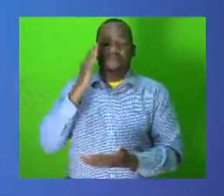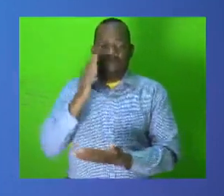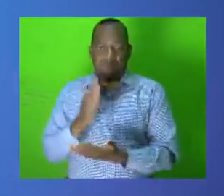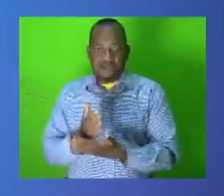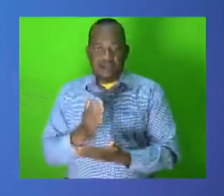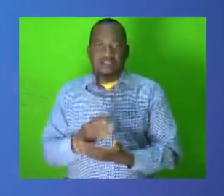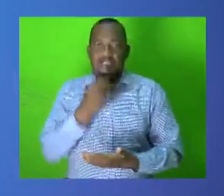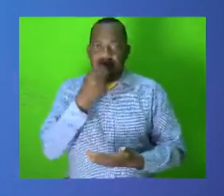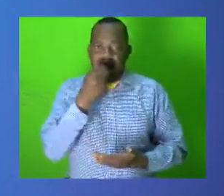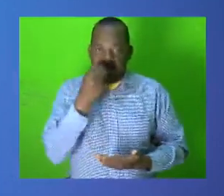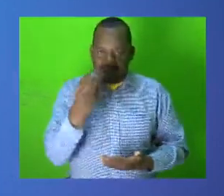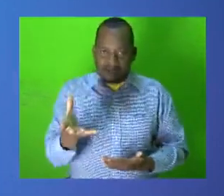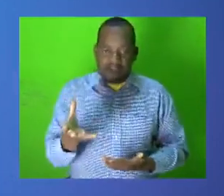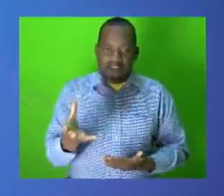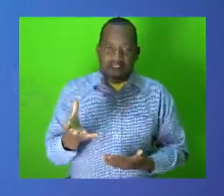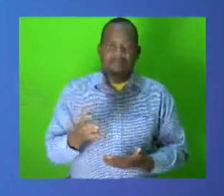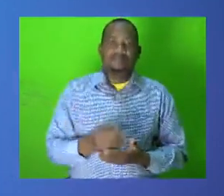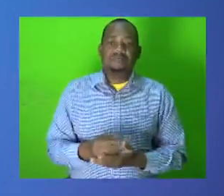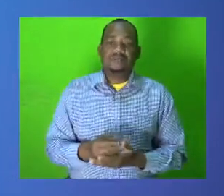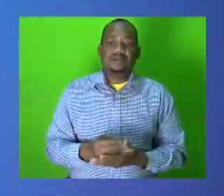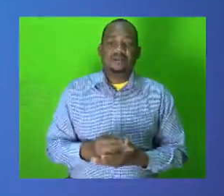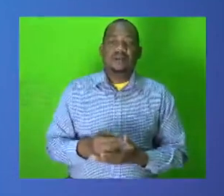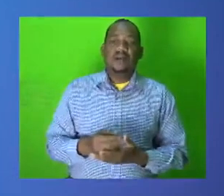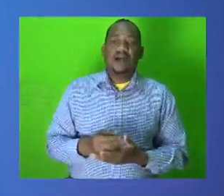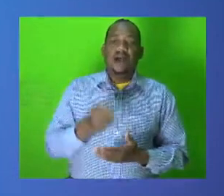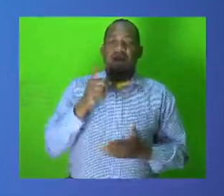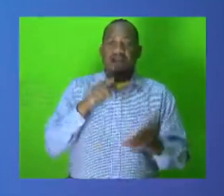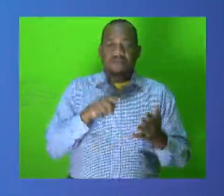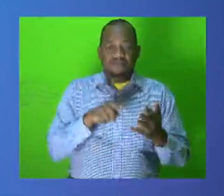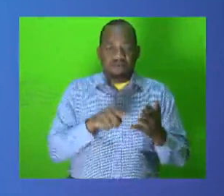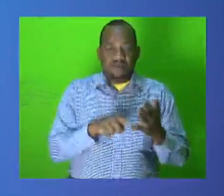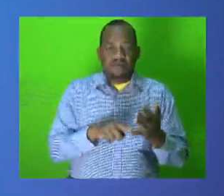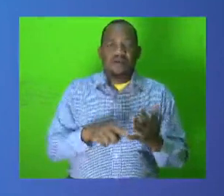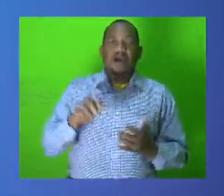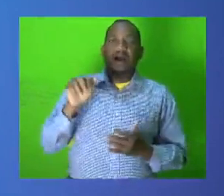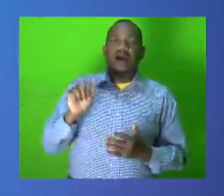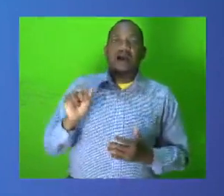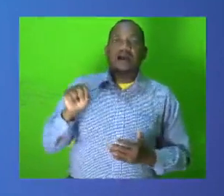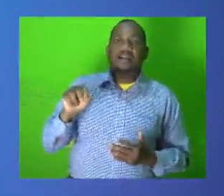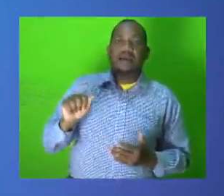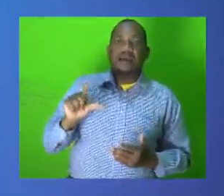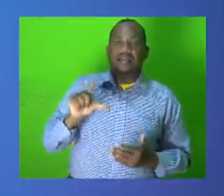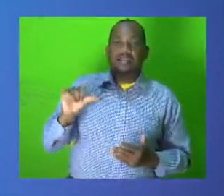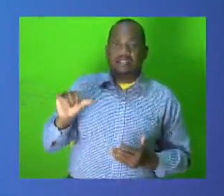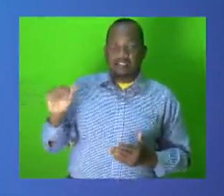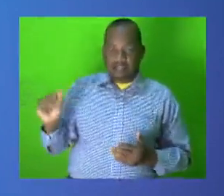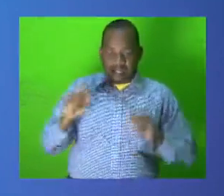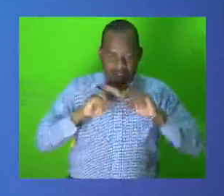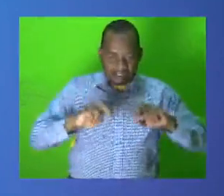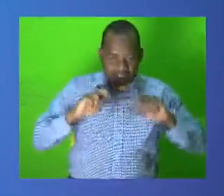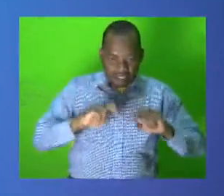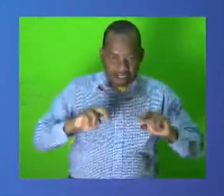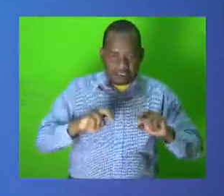evaluation of the material. Example, my student, this type of research